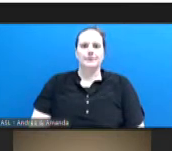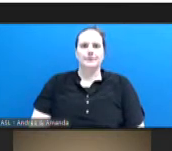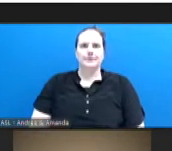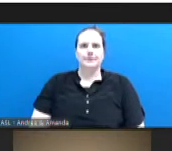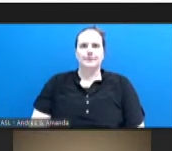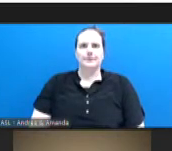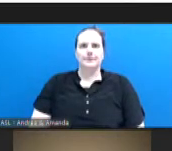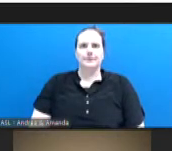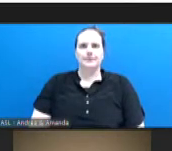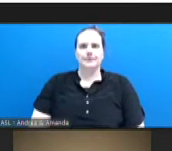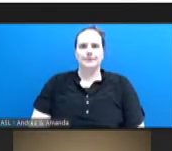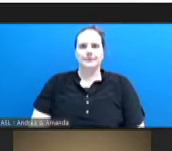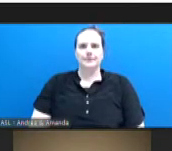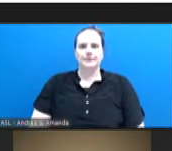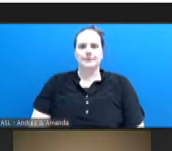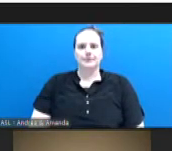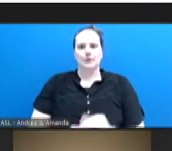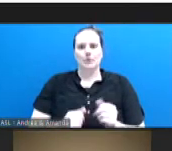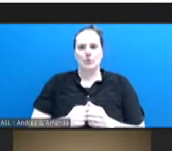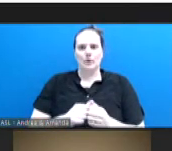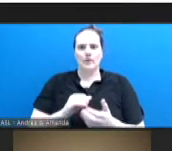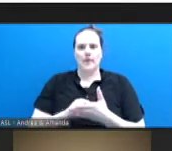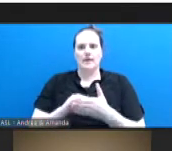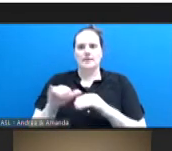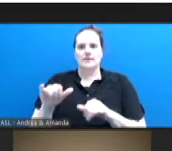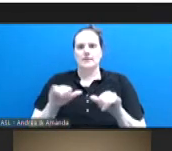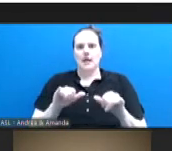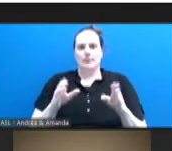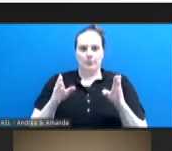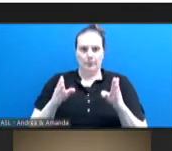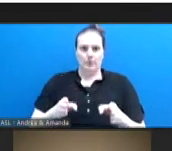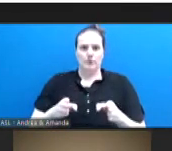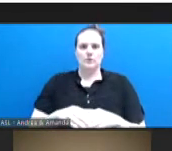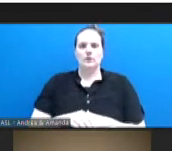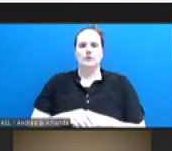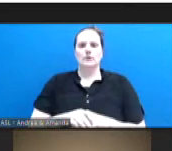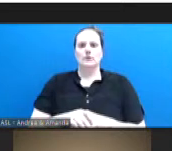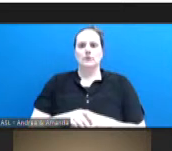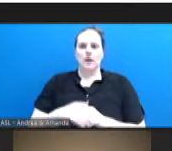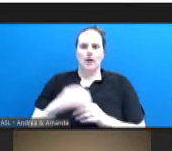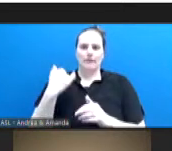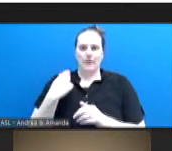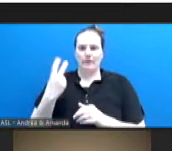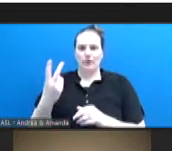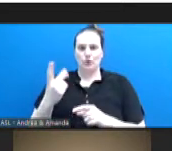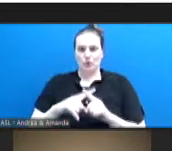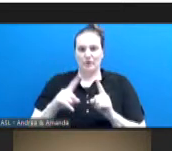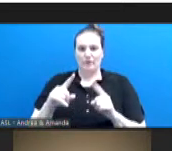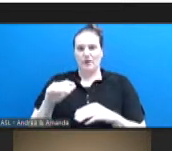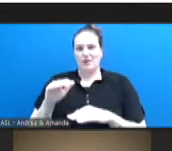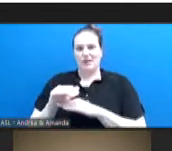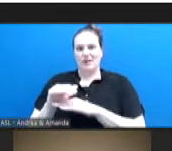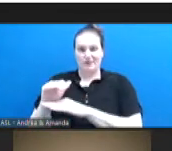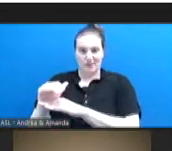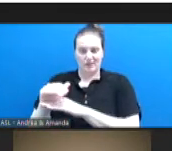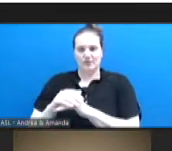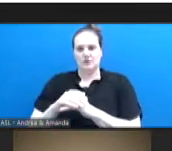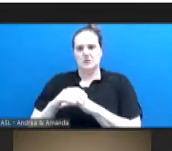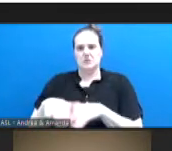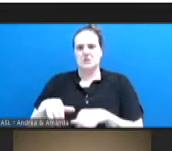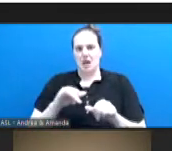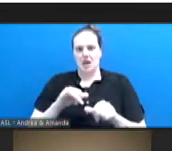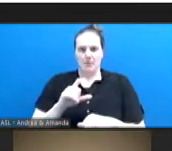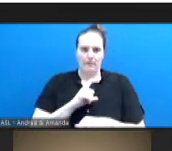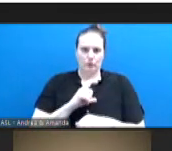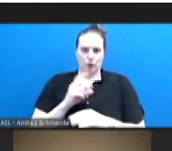In terms of the same person, so if you have two different evenings and the same officer